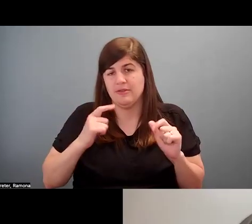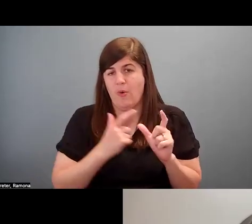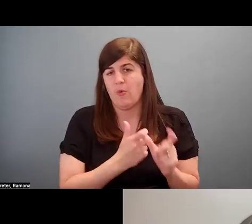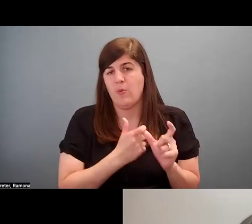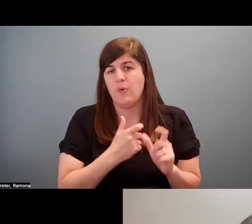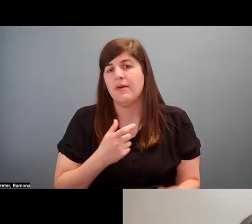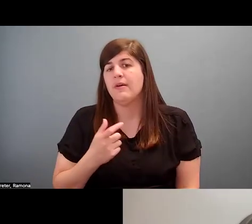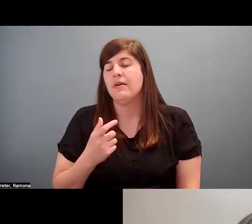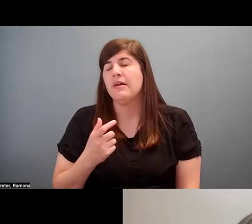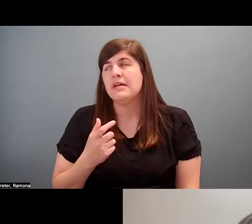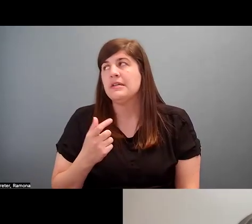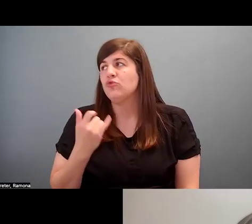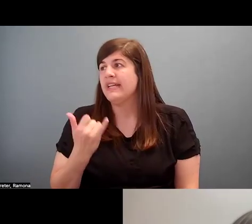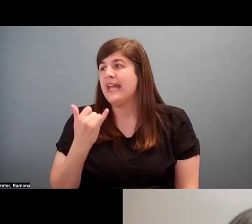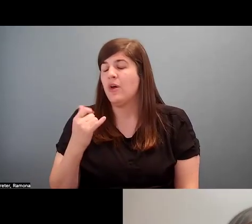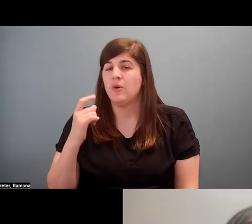can do